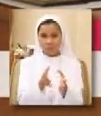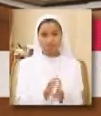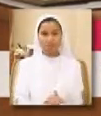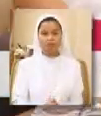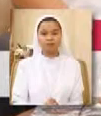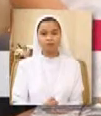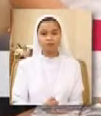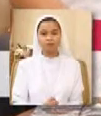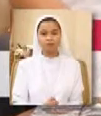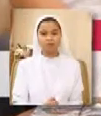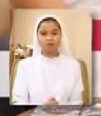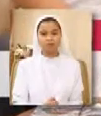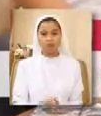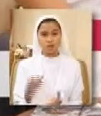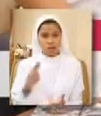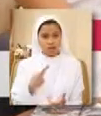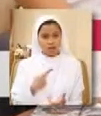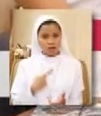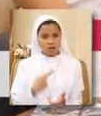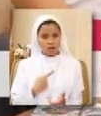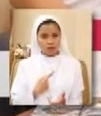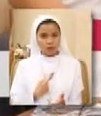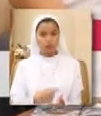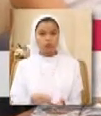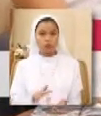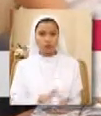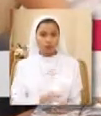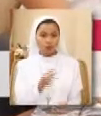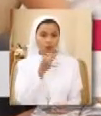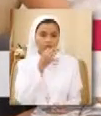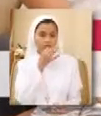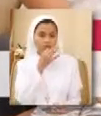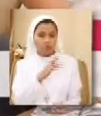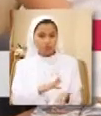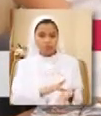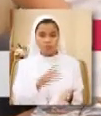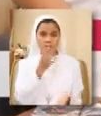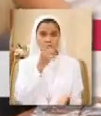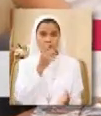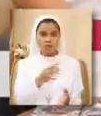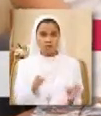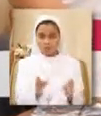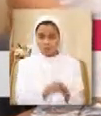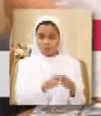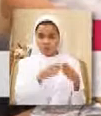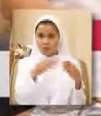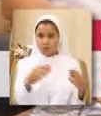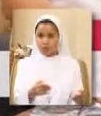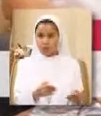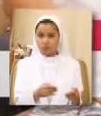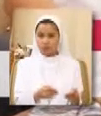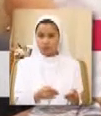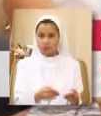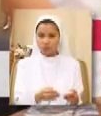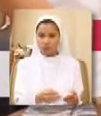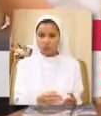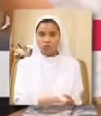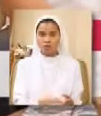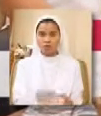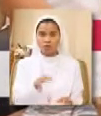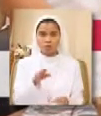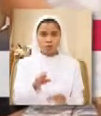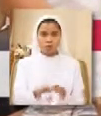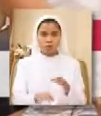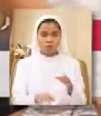had to do a list because there's so many. We get food, medicine, yes. medical supplies, yes, medical books. Equipment, educational yeah.